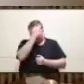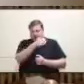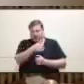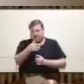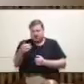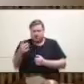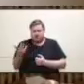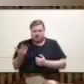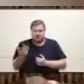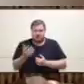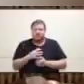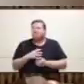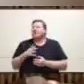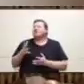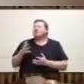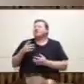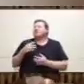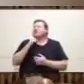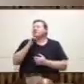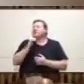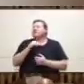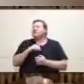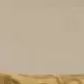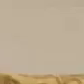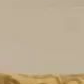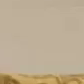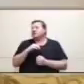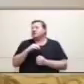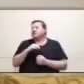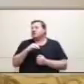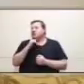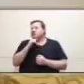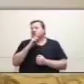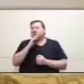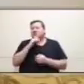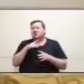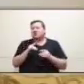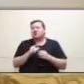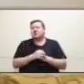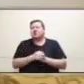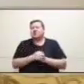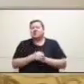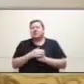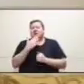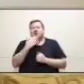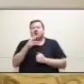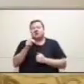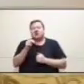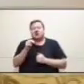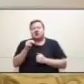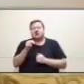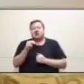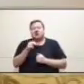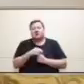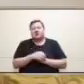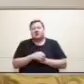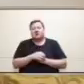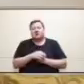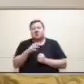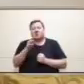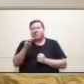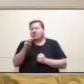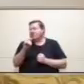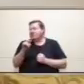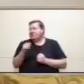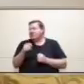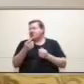still... Good afternoon. My name is Nathan Oliphant. I'm the chairperson for the Premier and Finance and a member of this